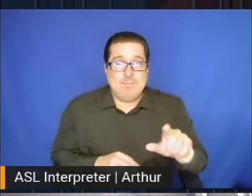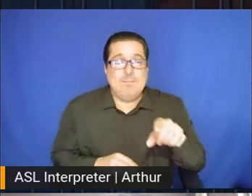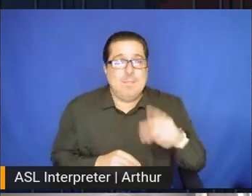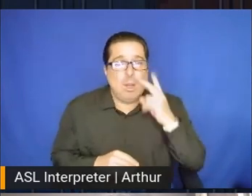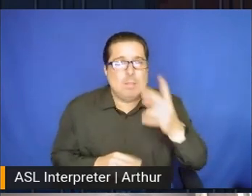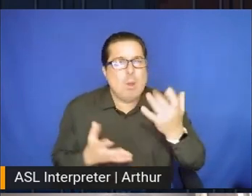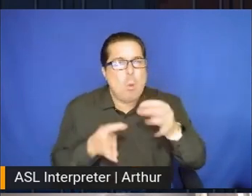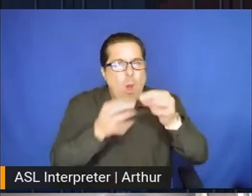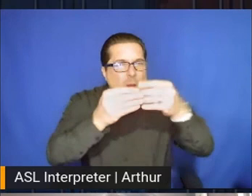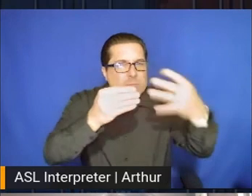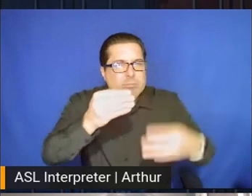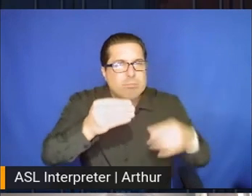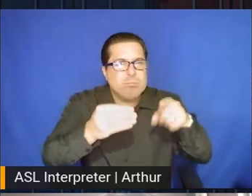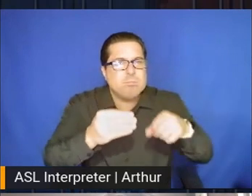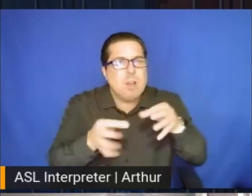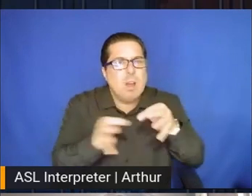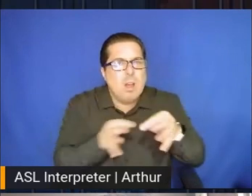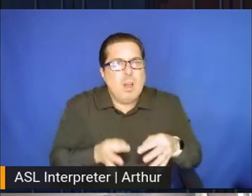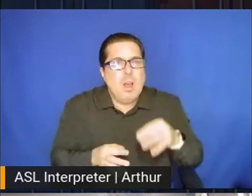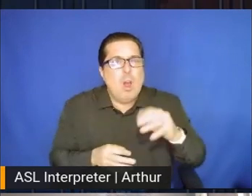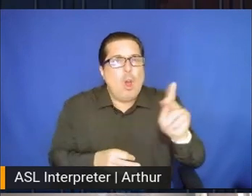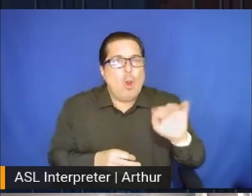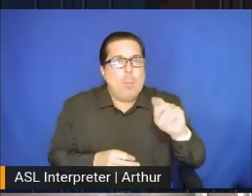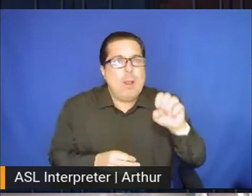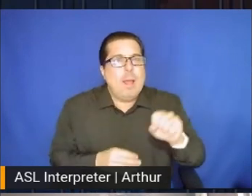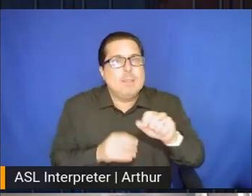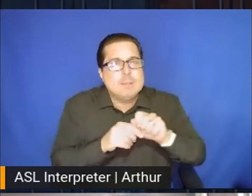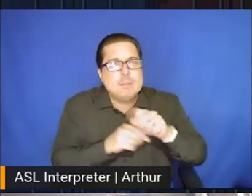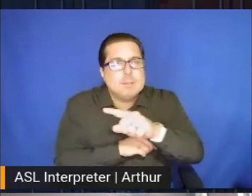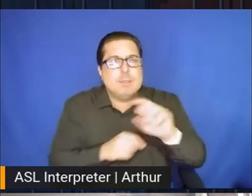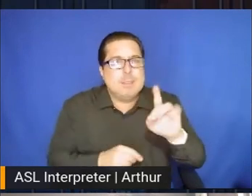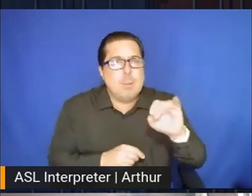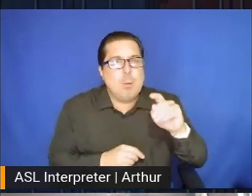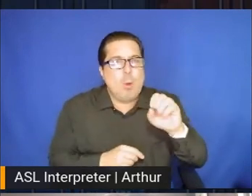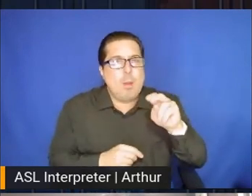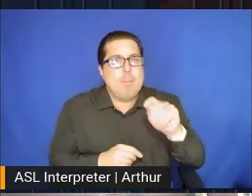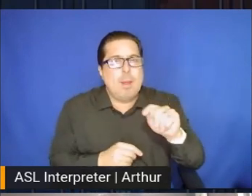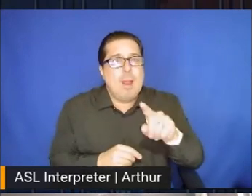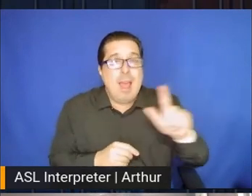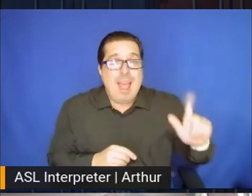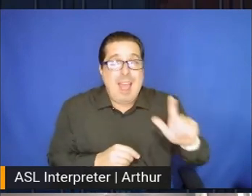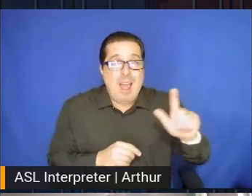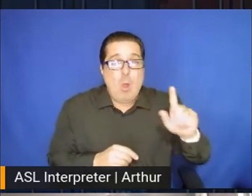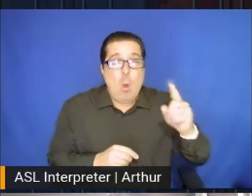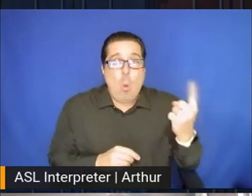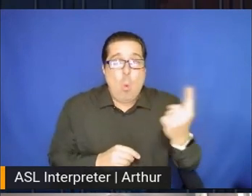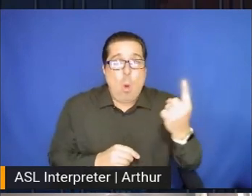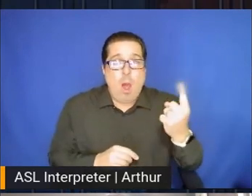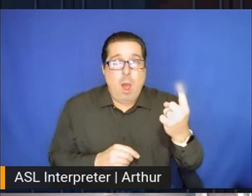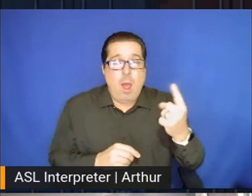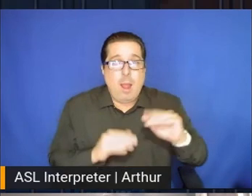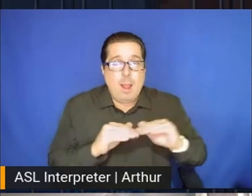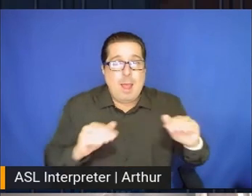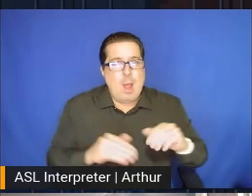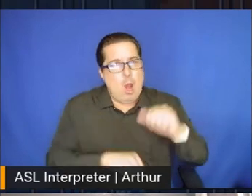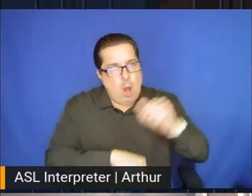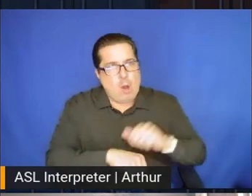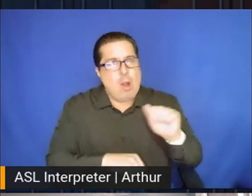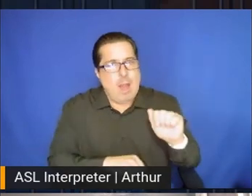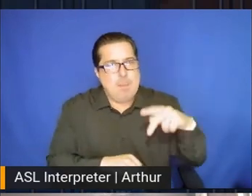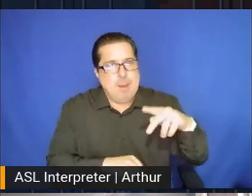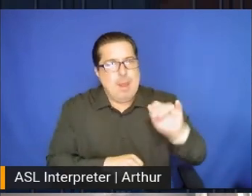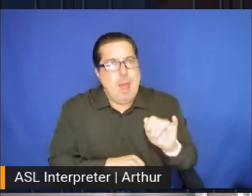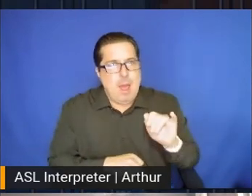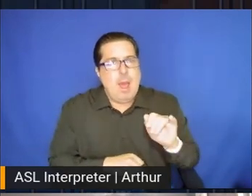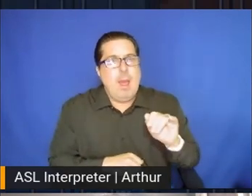define a Kubernetes deployment using the L1 layer. So the L1 layer is concrete API objects, right? And